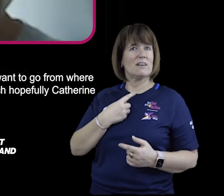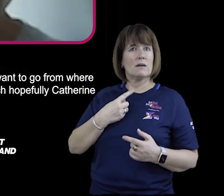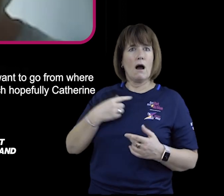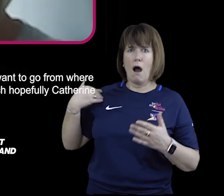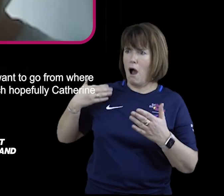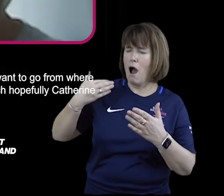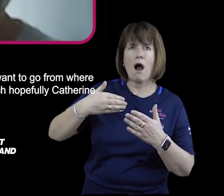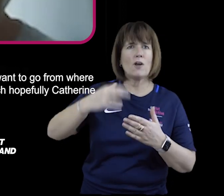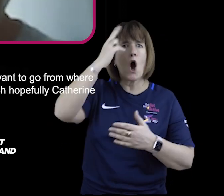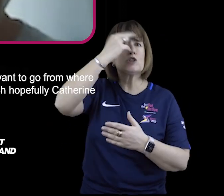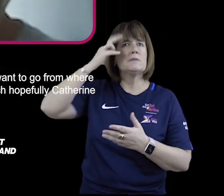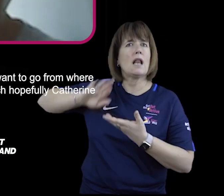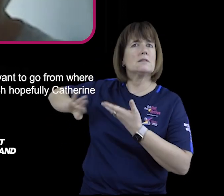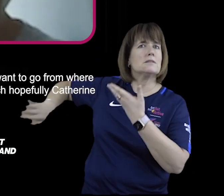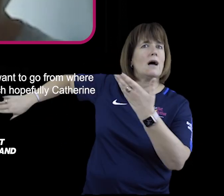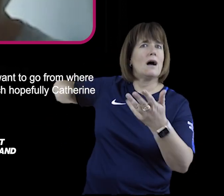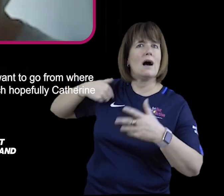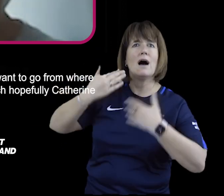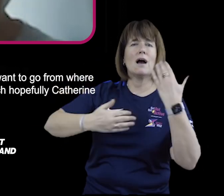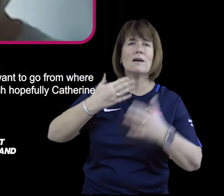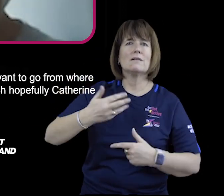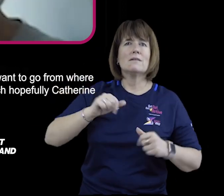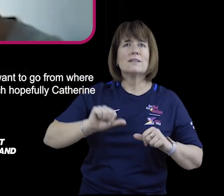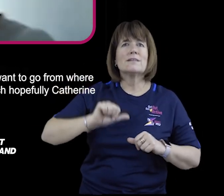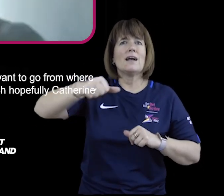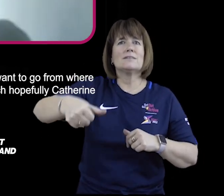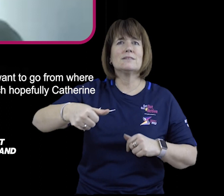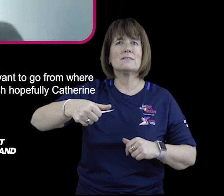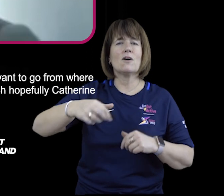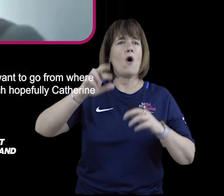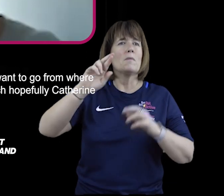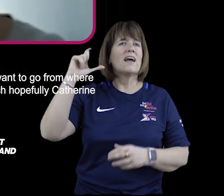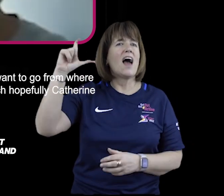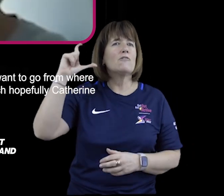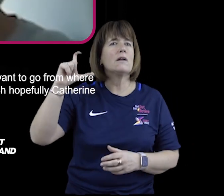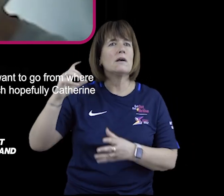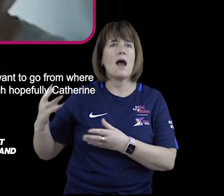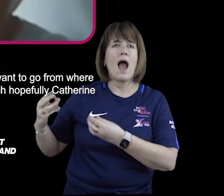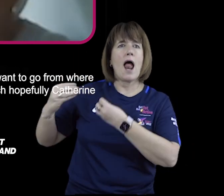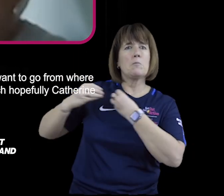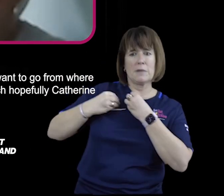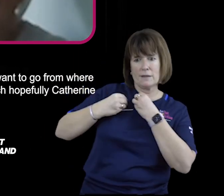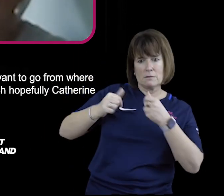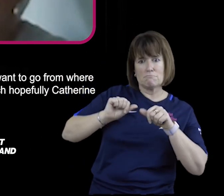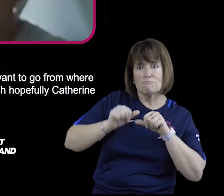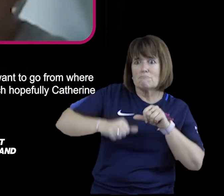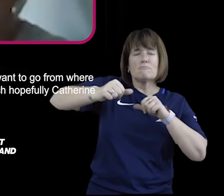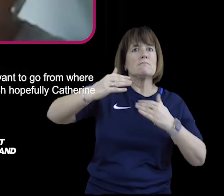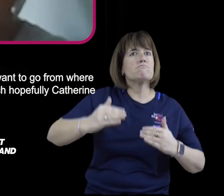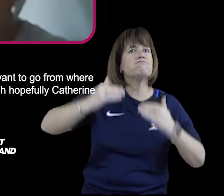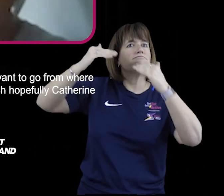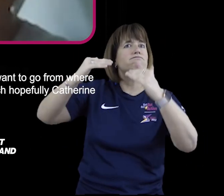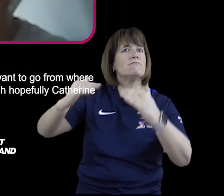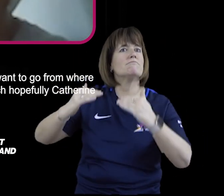and I really want to go from where I am now to something further along with the hospitals. So that's my